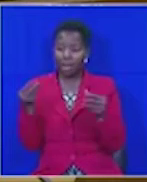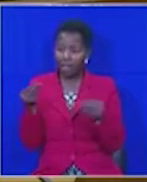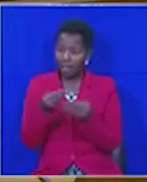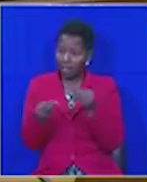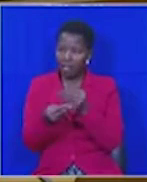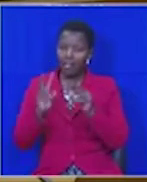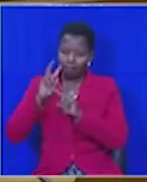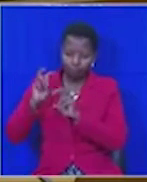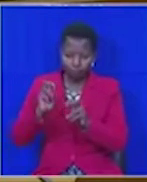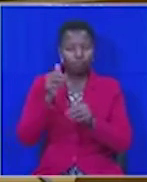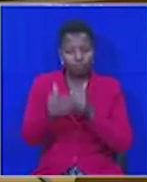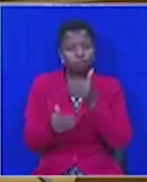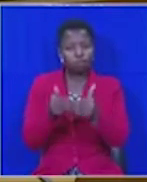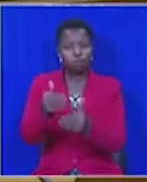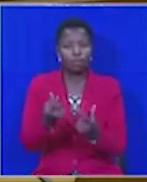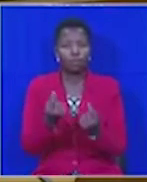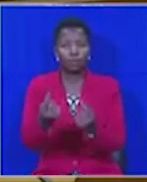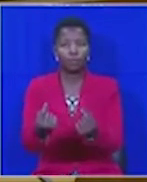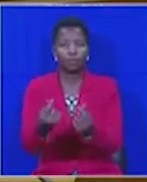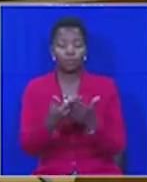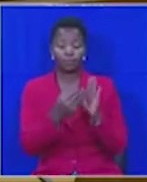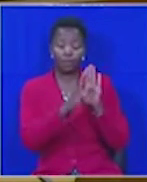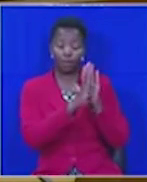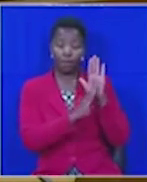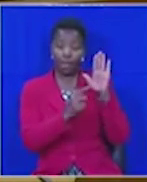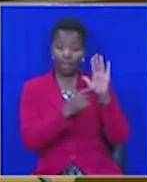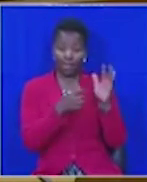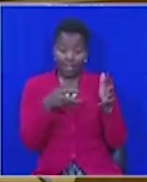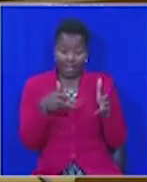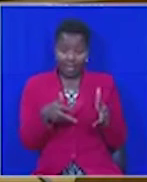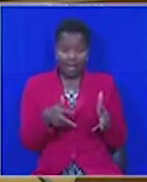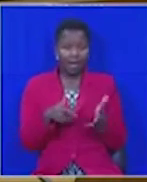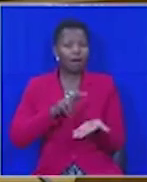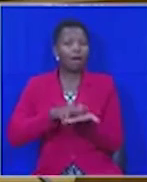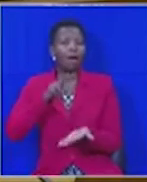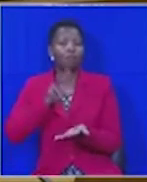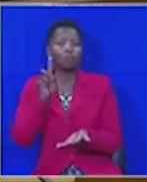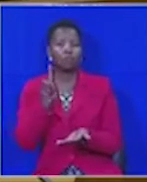This legislation adopts institutions such as